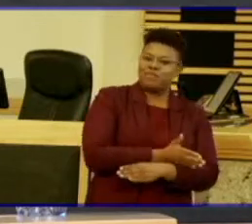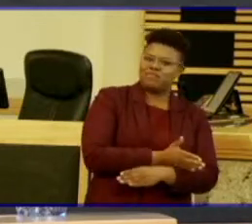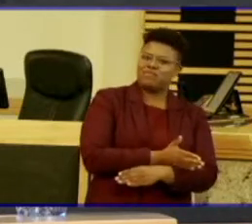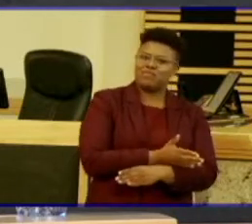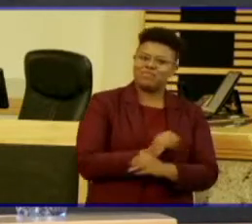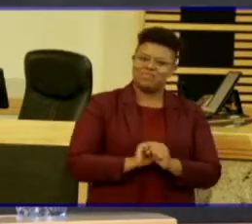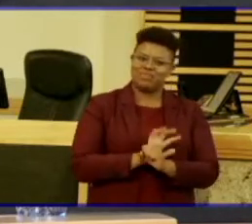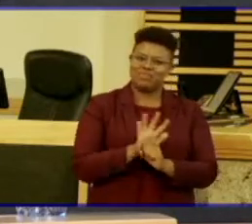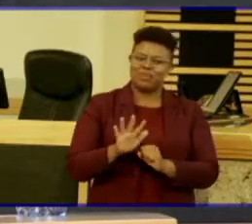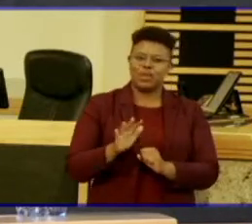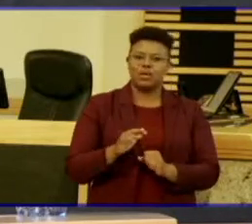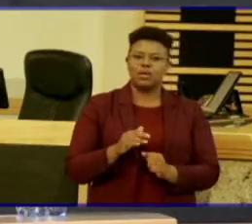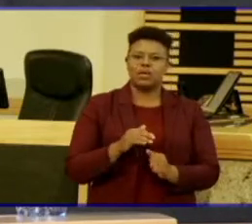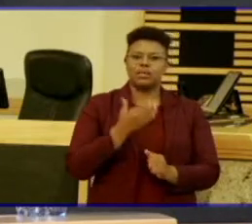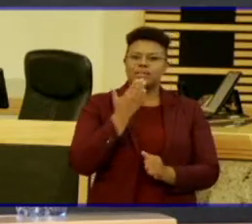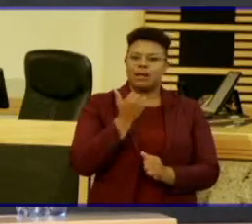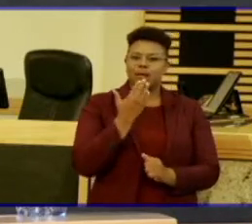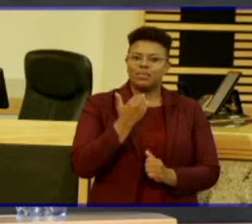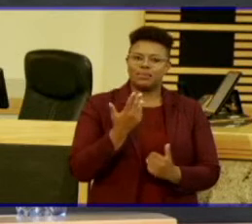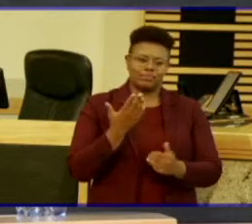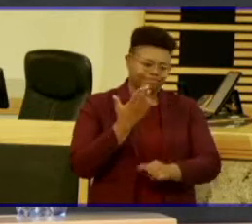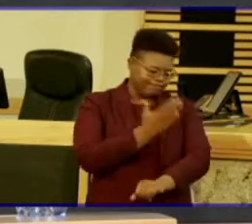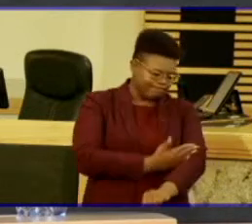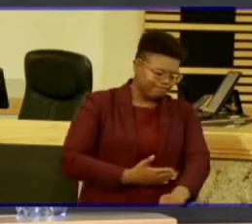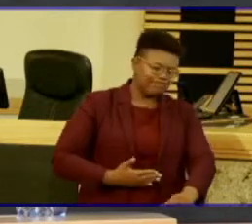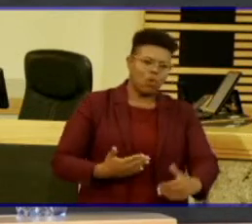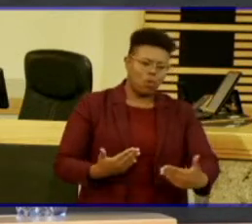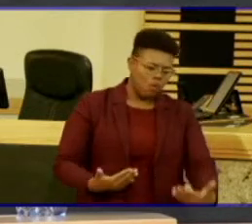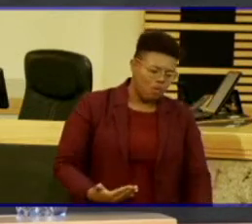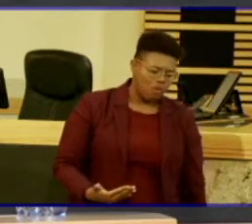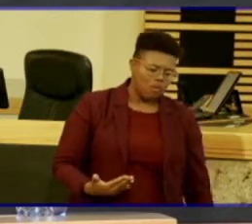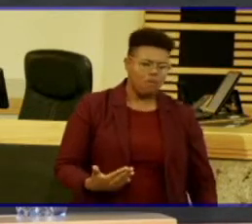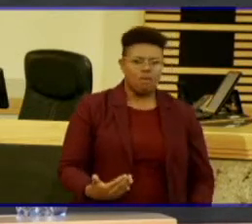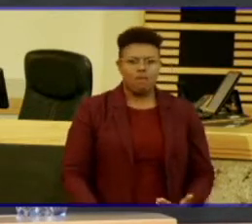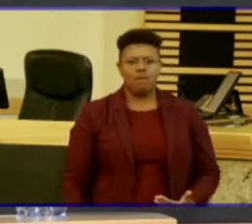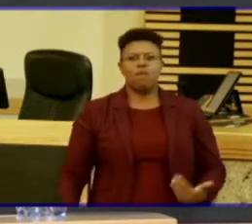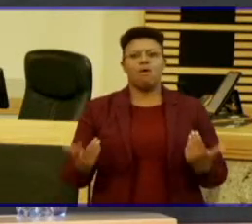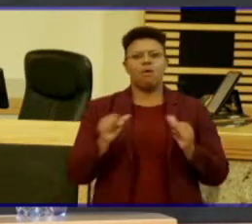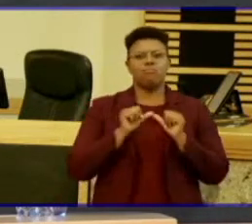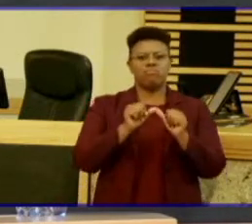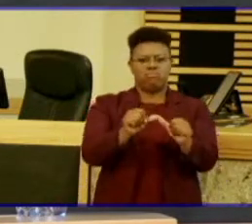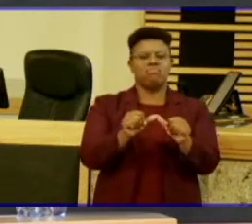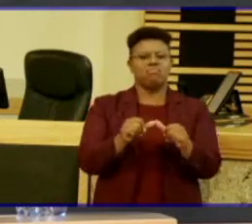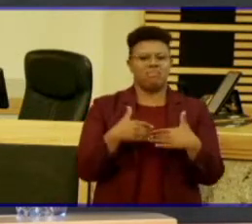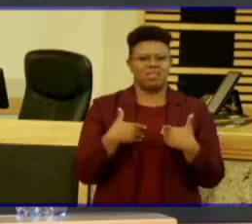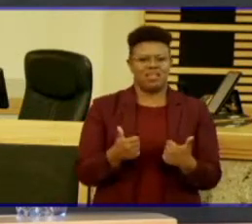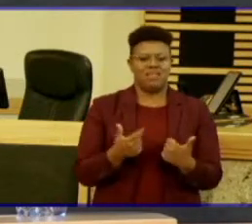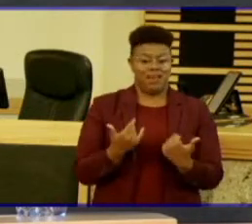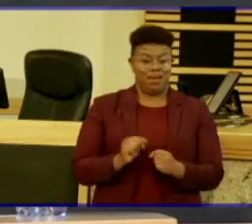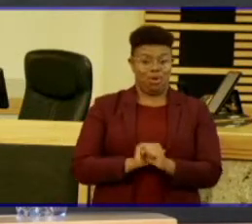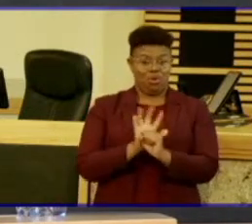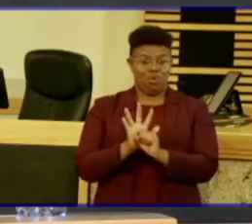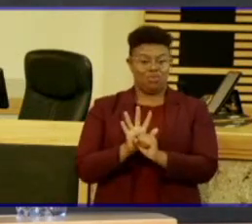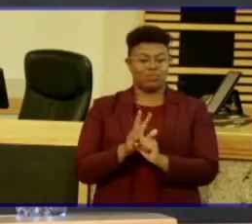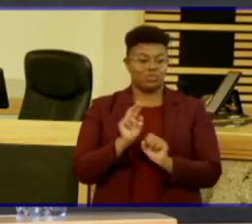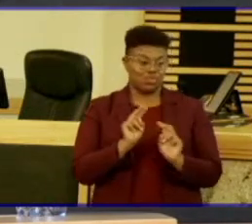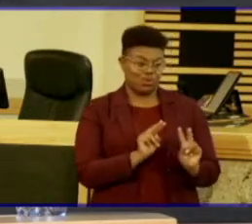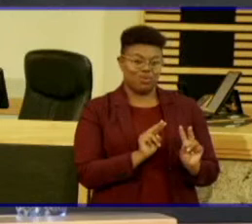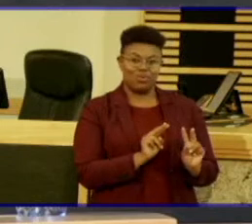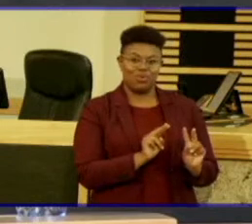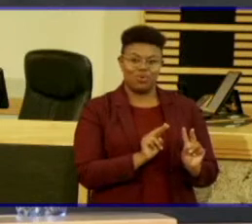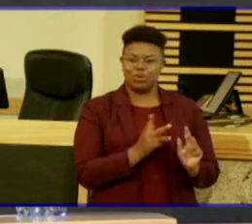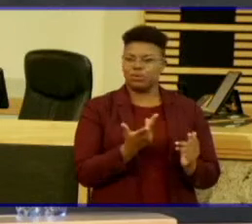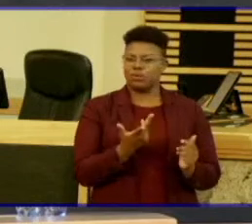bakuthe bebeneswekile, bebenqunyula imilenze, basheke bephila, babheke phambili, benobomi. Kwawufika i-COVID siyibonile ngokuba